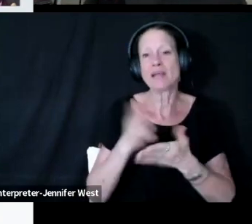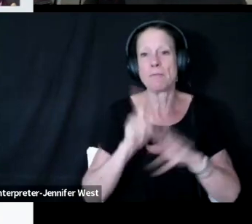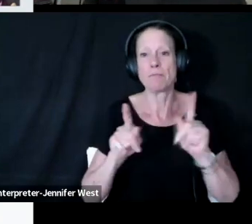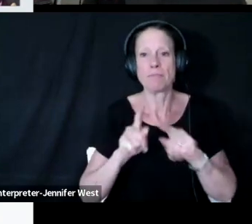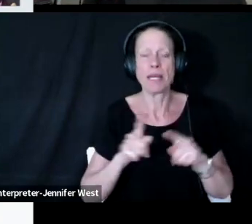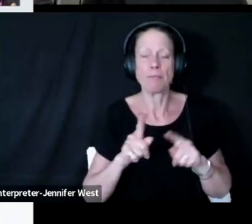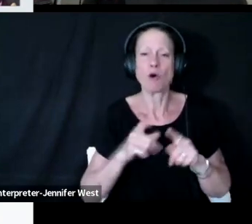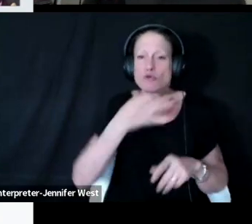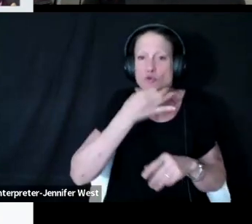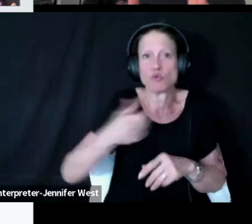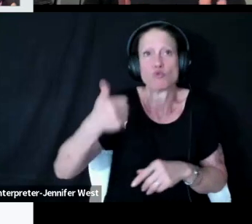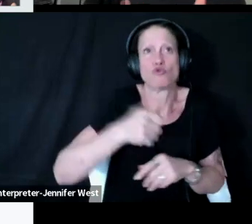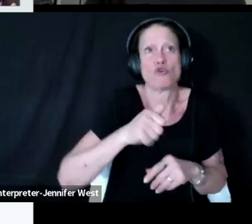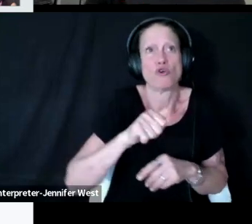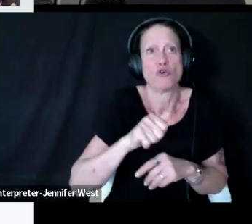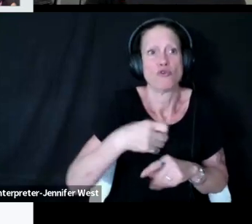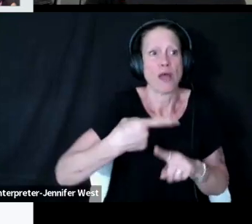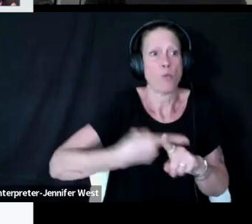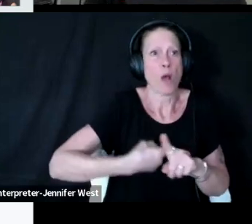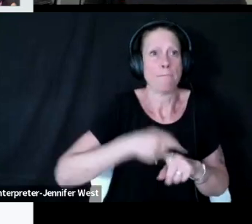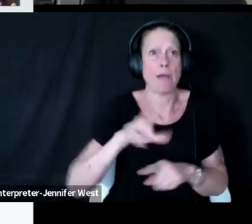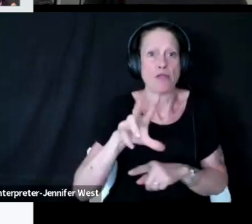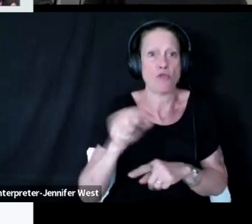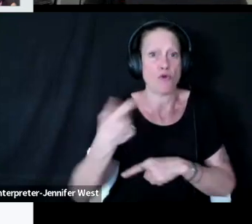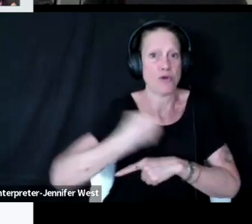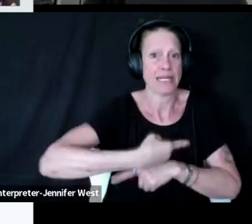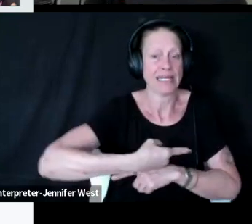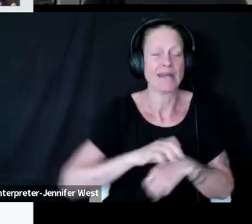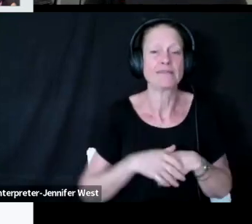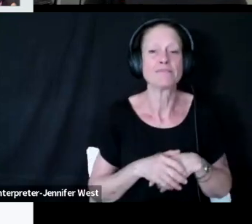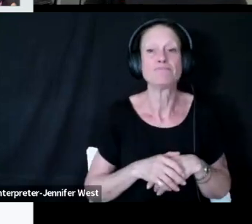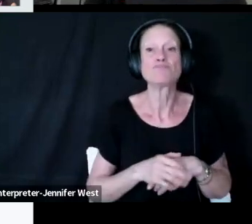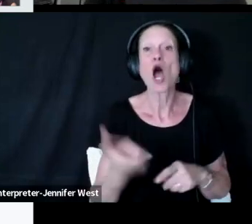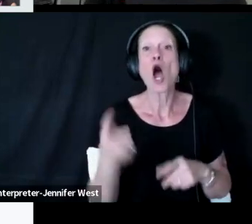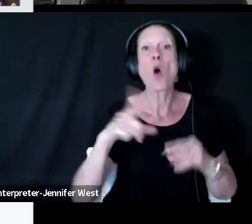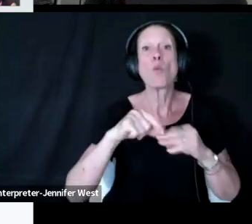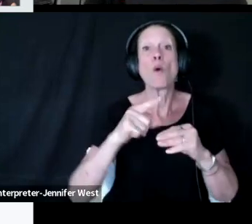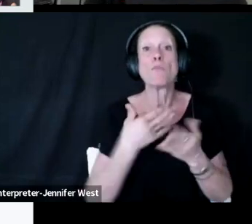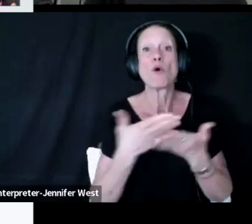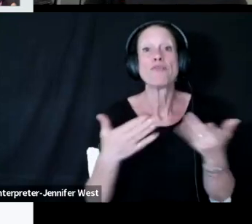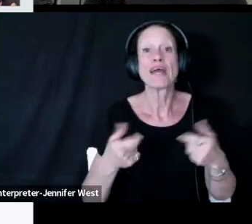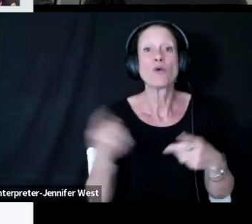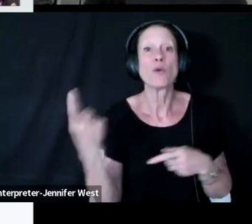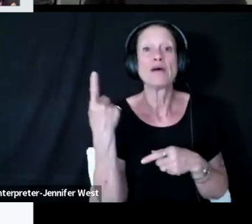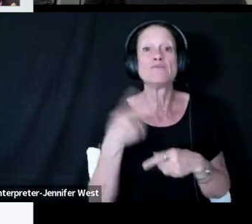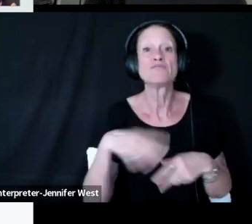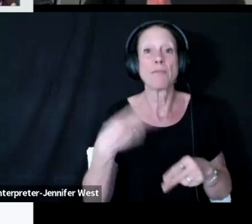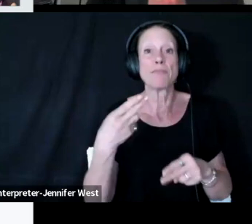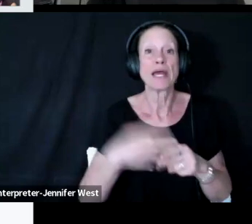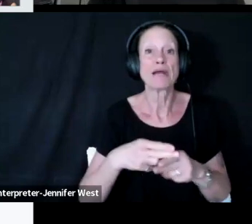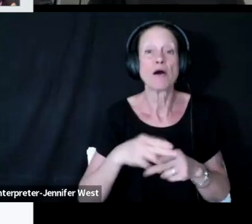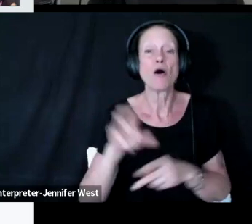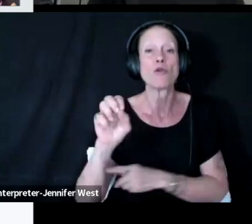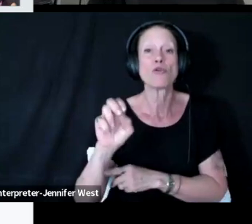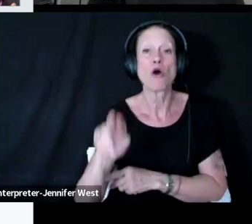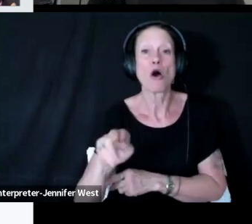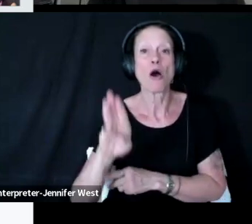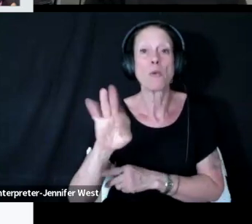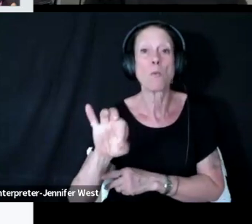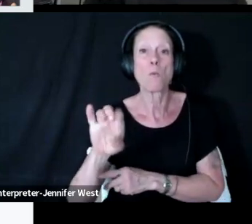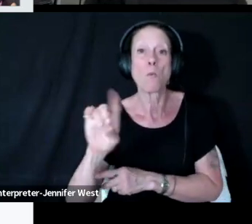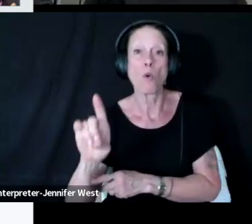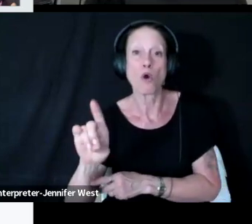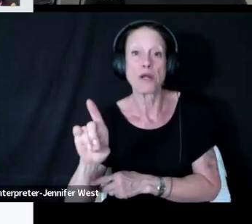Um, the other thing that we do is we have an onboarding, a free onboarding. So if you sign